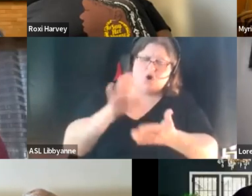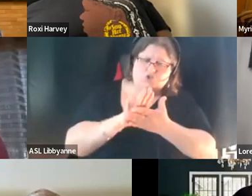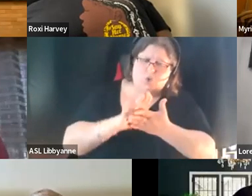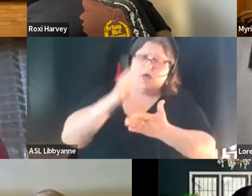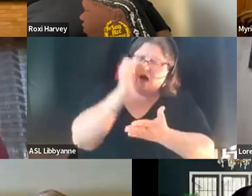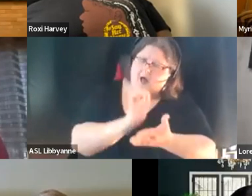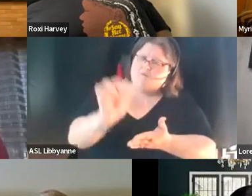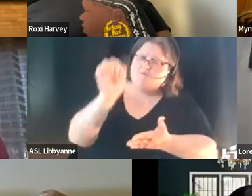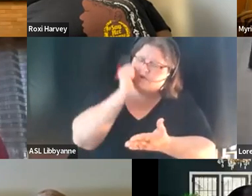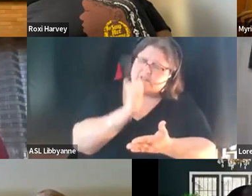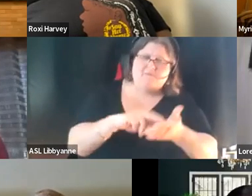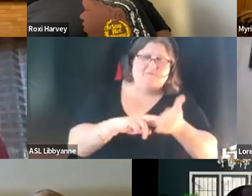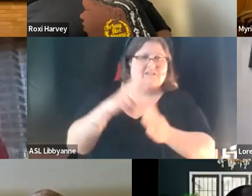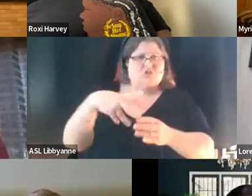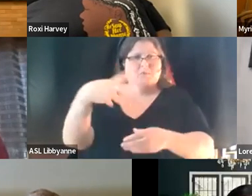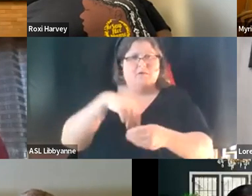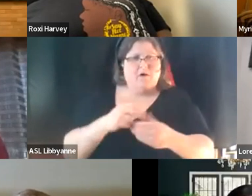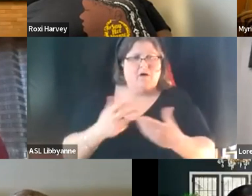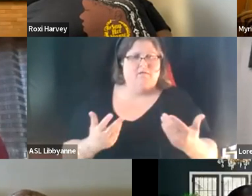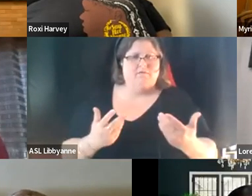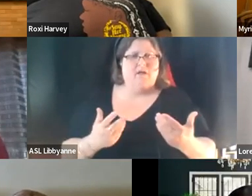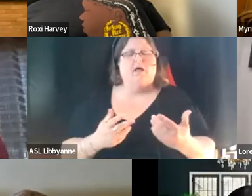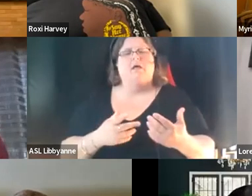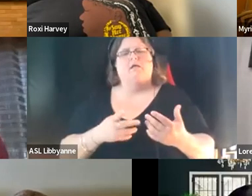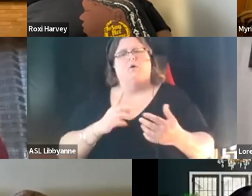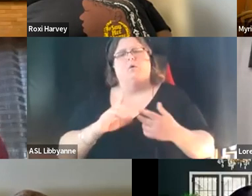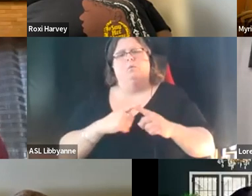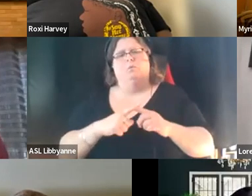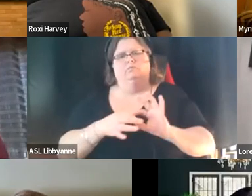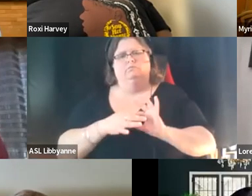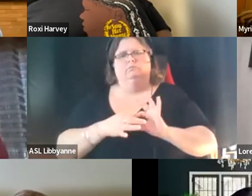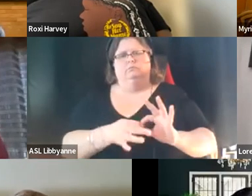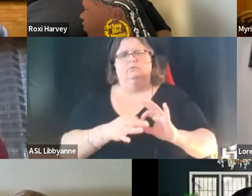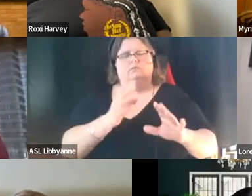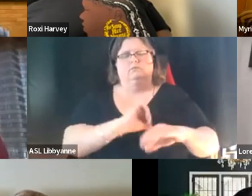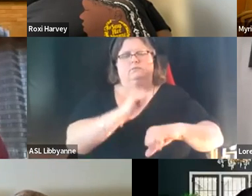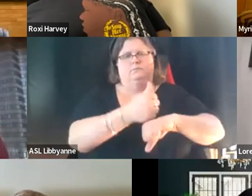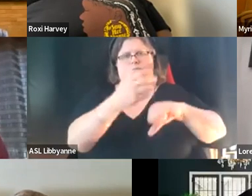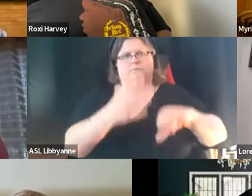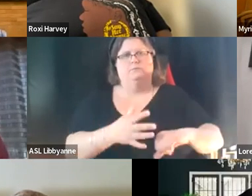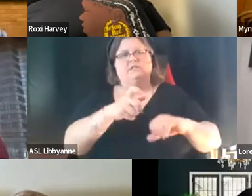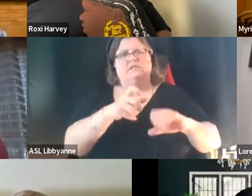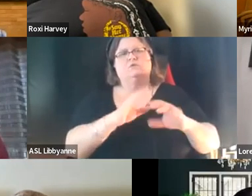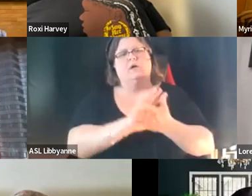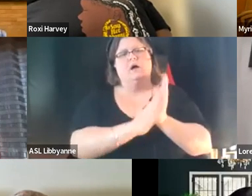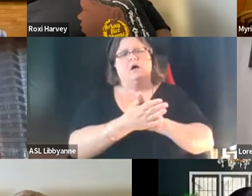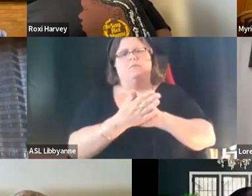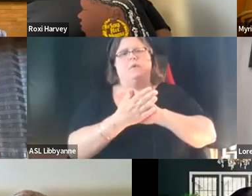day. When it comes to the superintendent, I think that she should be a bridge between the teachers and the